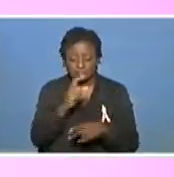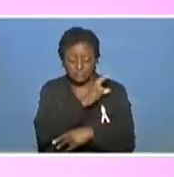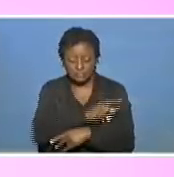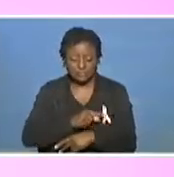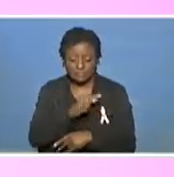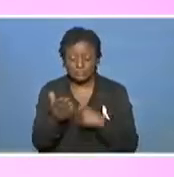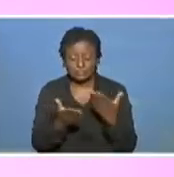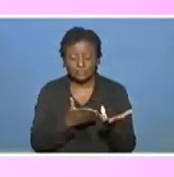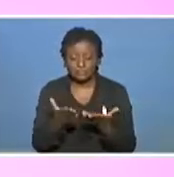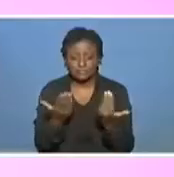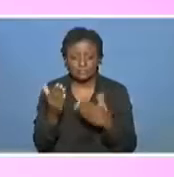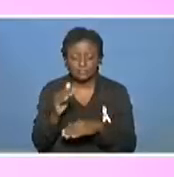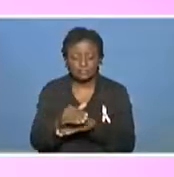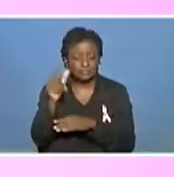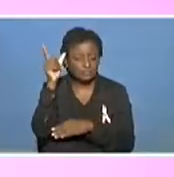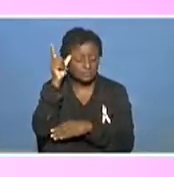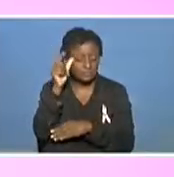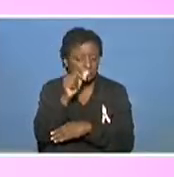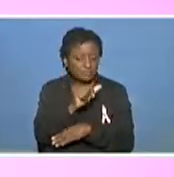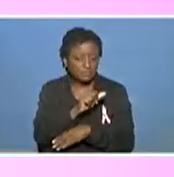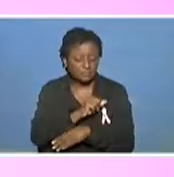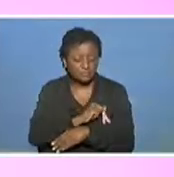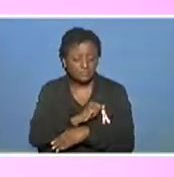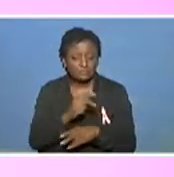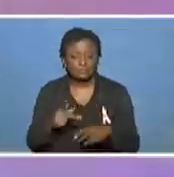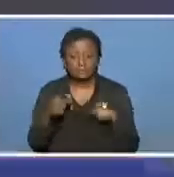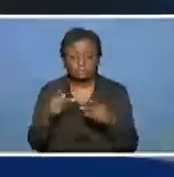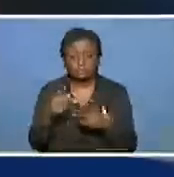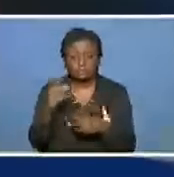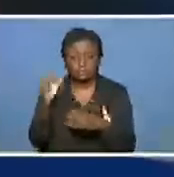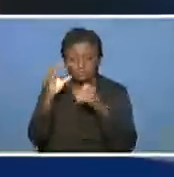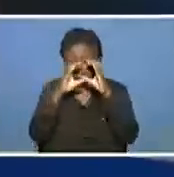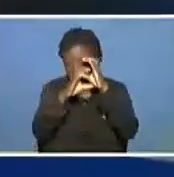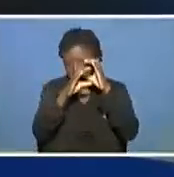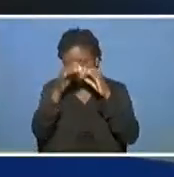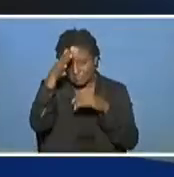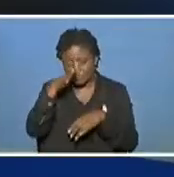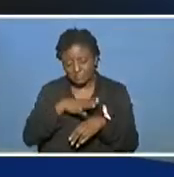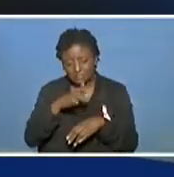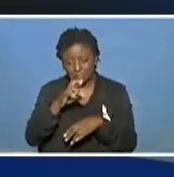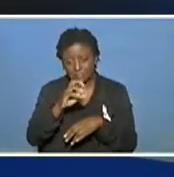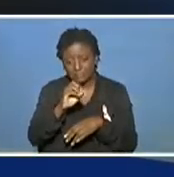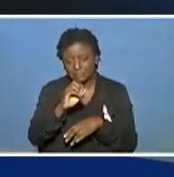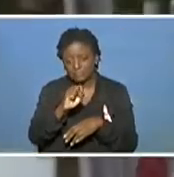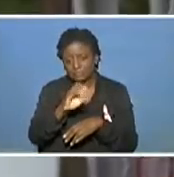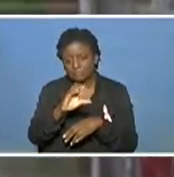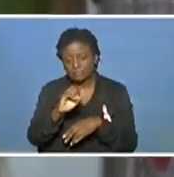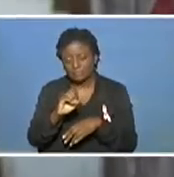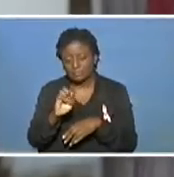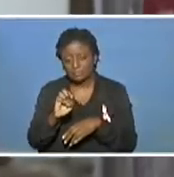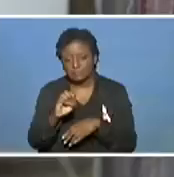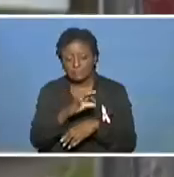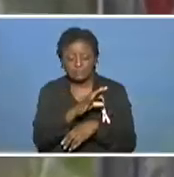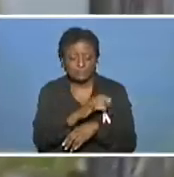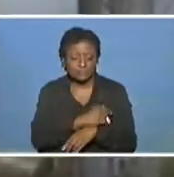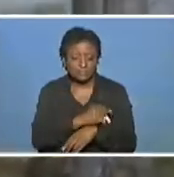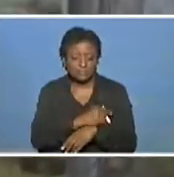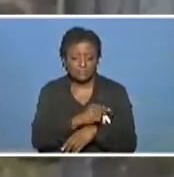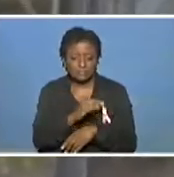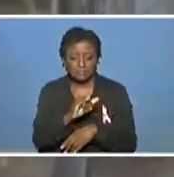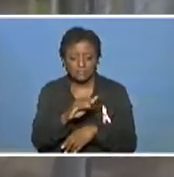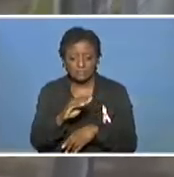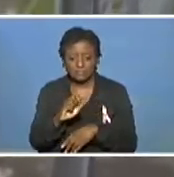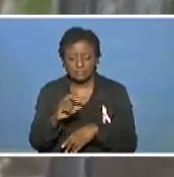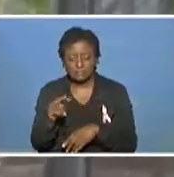Lloyd Allen presents to you Cameraman Roscoe Gibson. In those days, was like a family. Gibson recounts his early